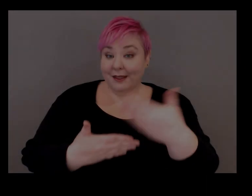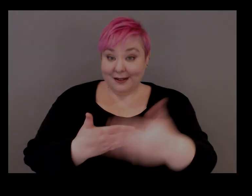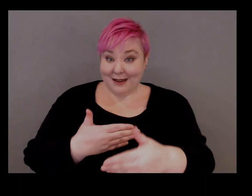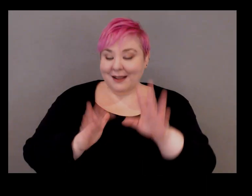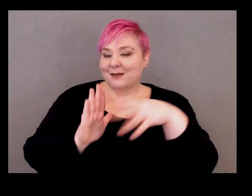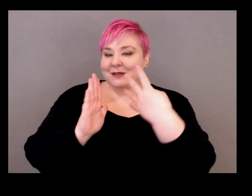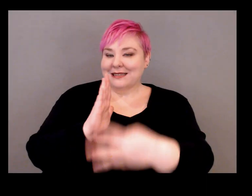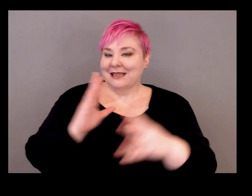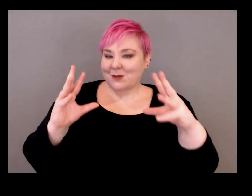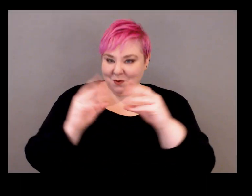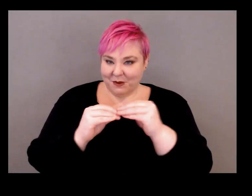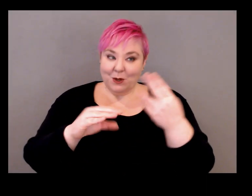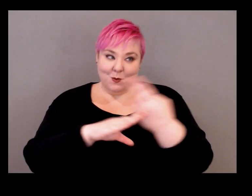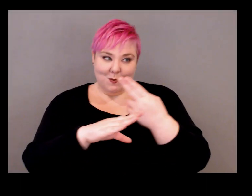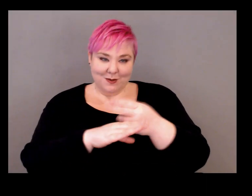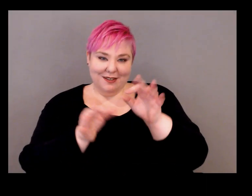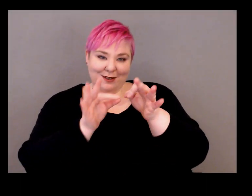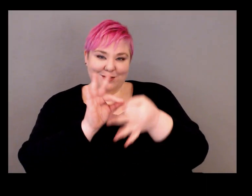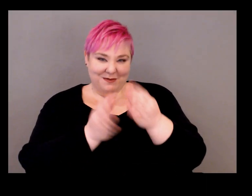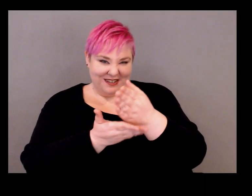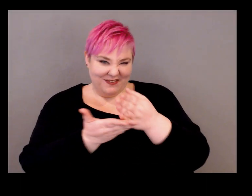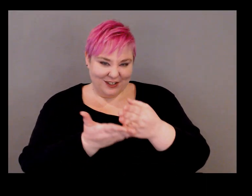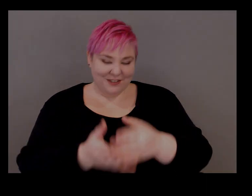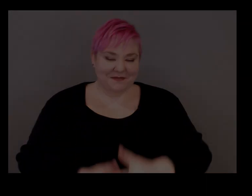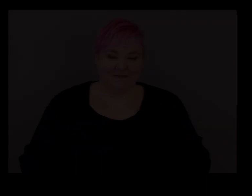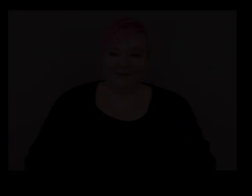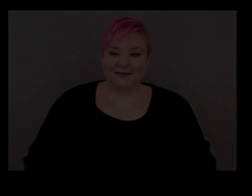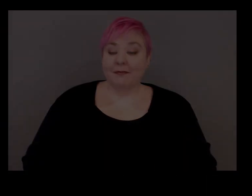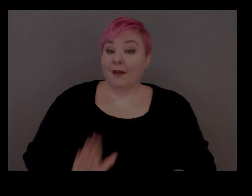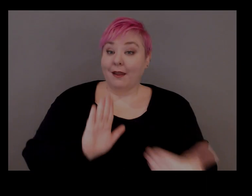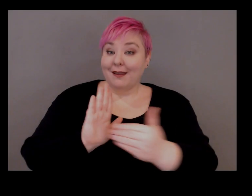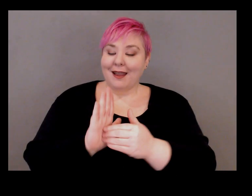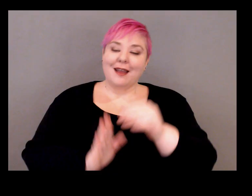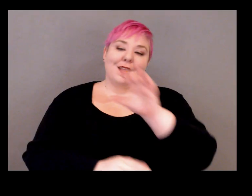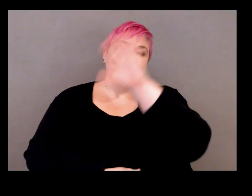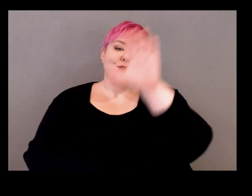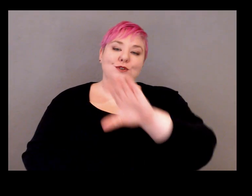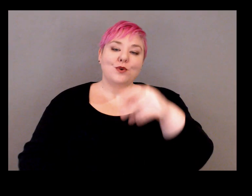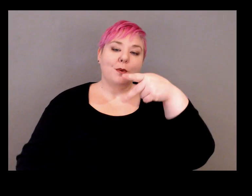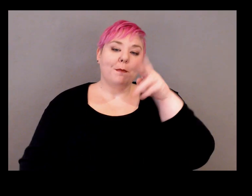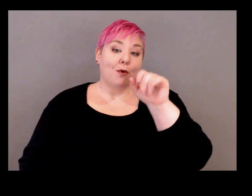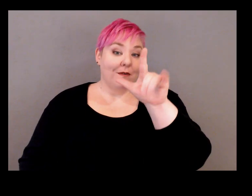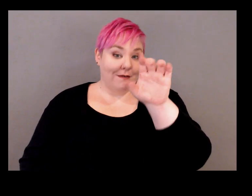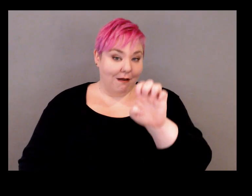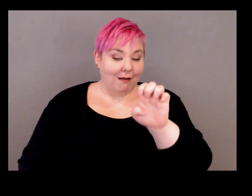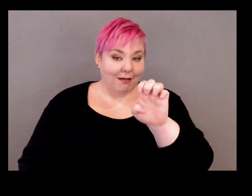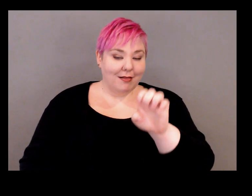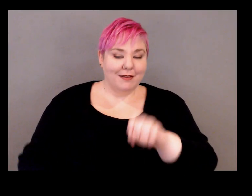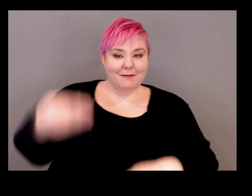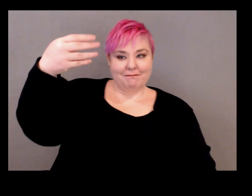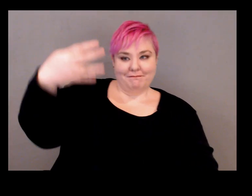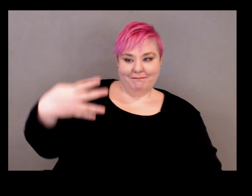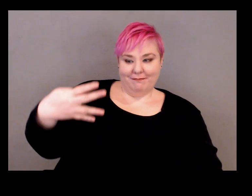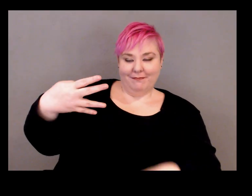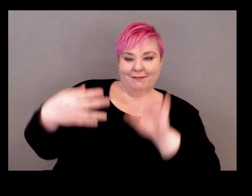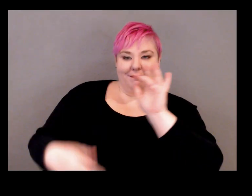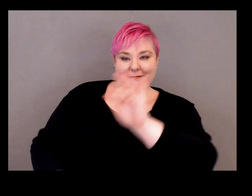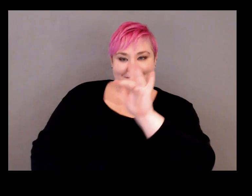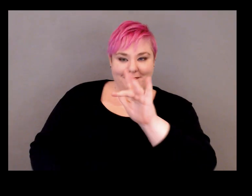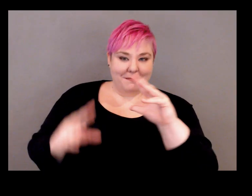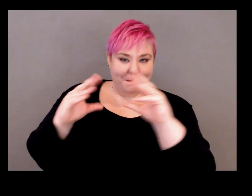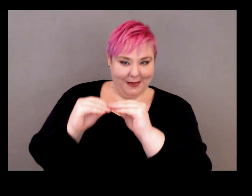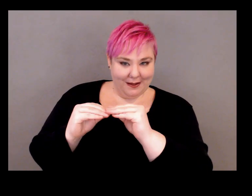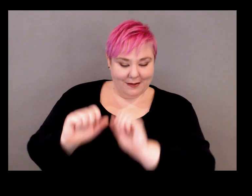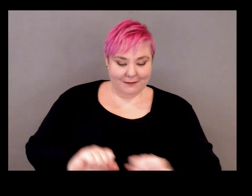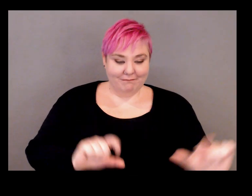Next, let's schedule a meeting with these interpretation features turned on. Once again, from your Zoom profile page, from the left-hand menu,